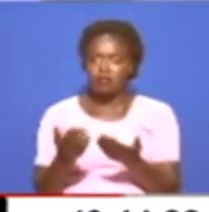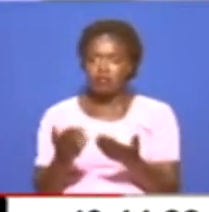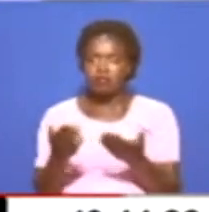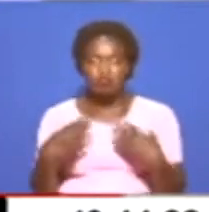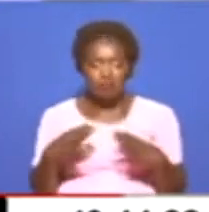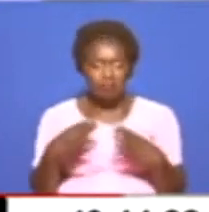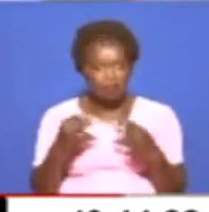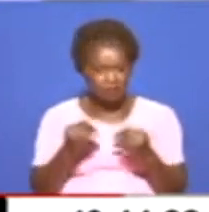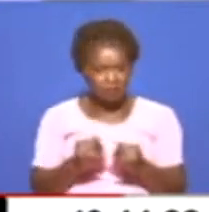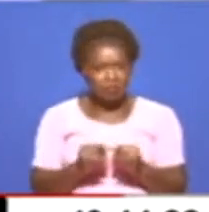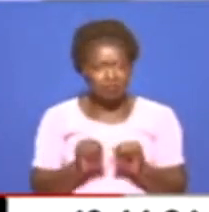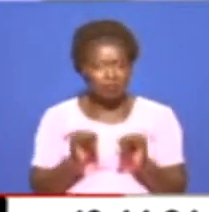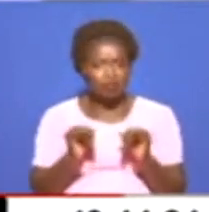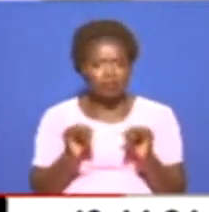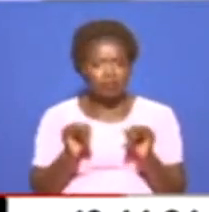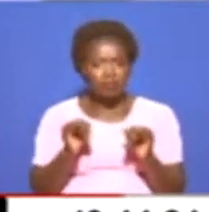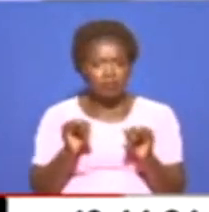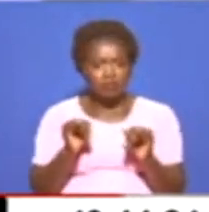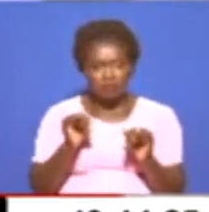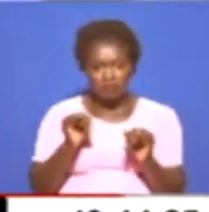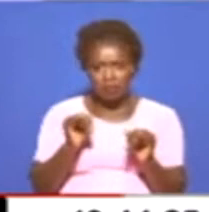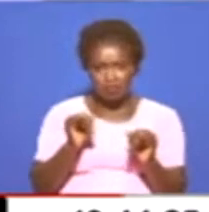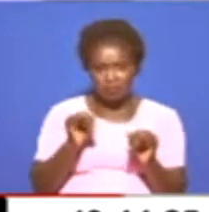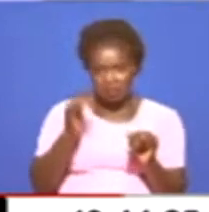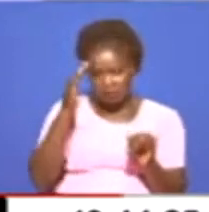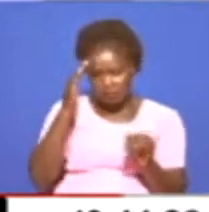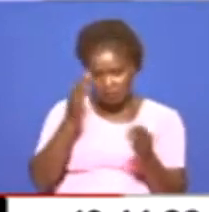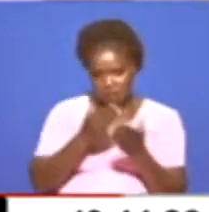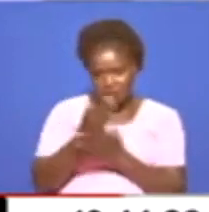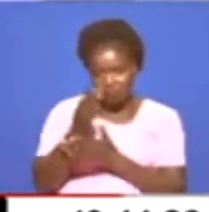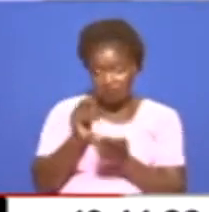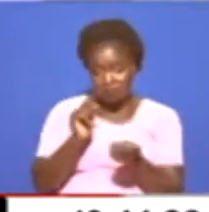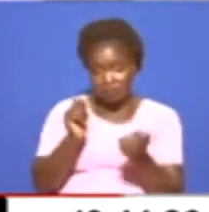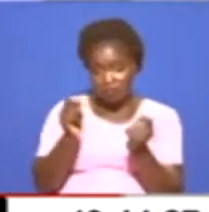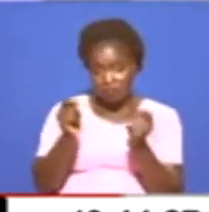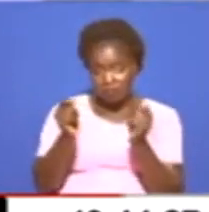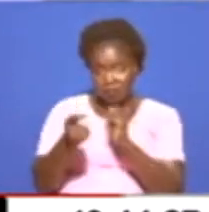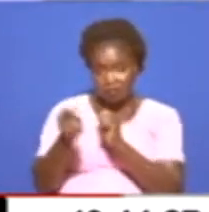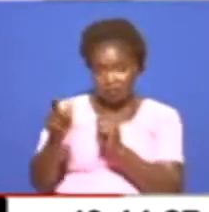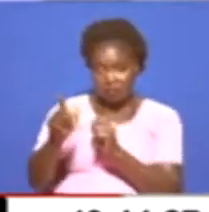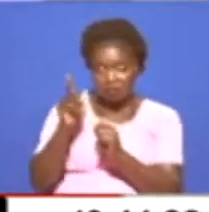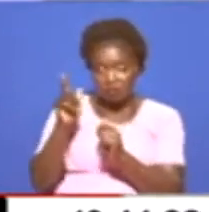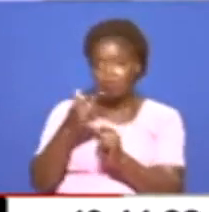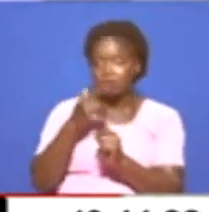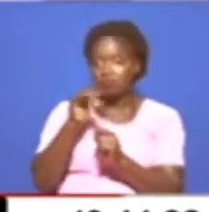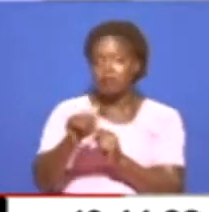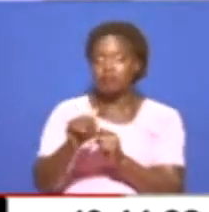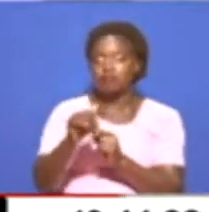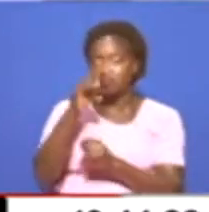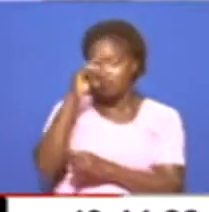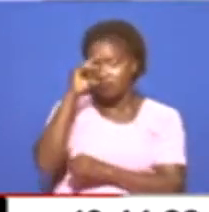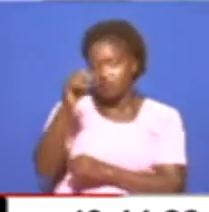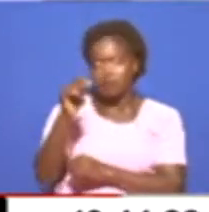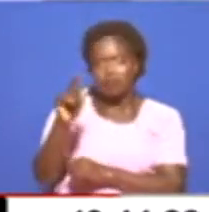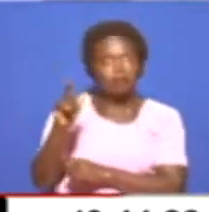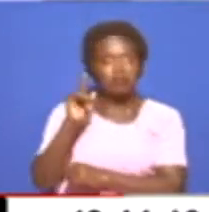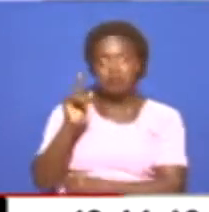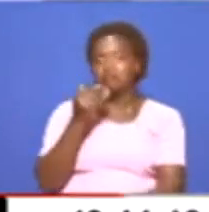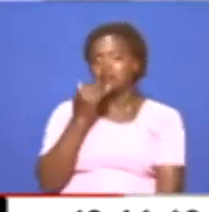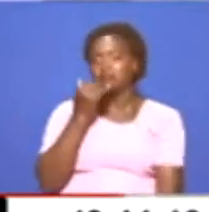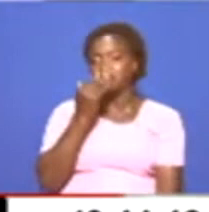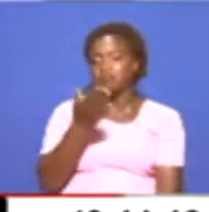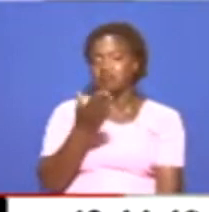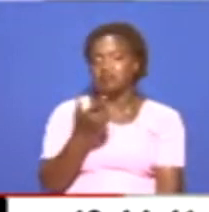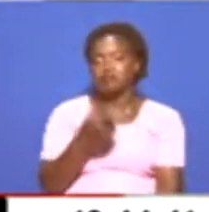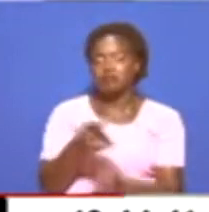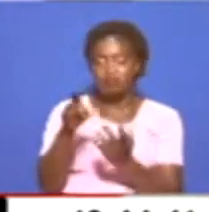trying to realize it through the amendment of laws so that we do not have a respect for the rule of law, but we have a